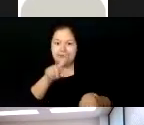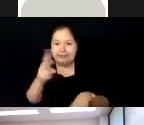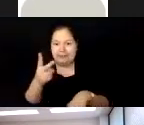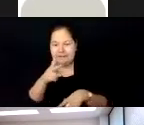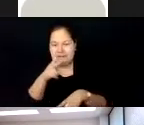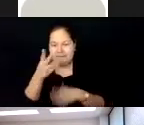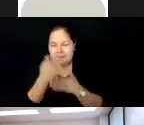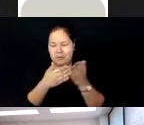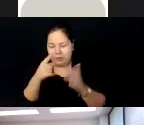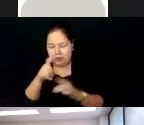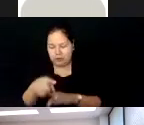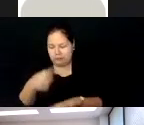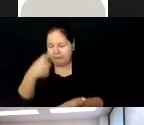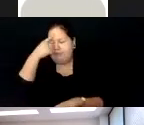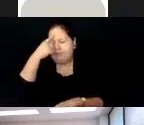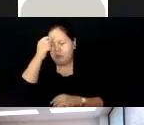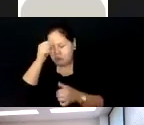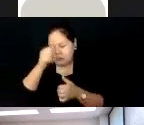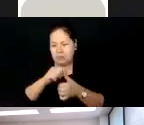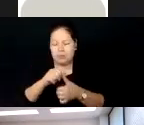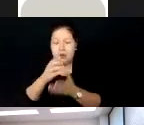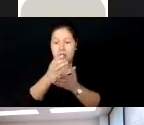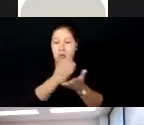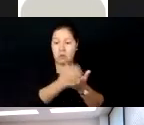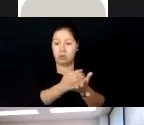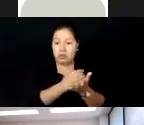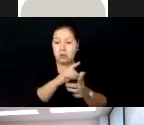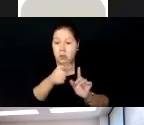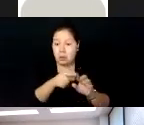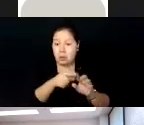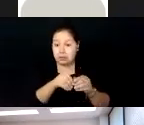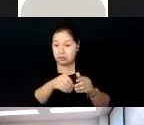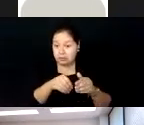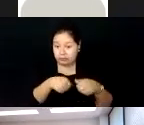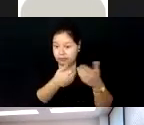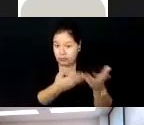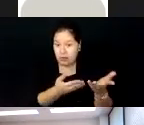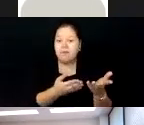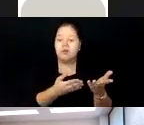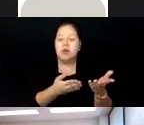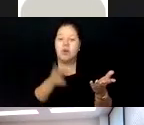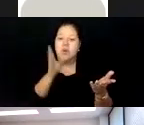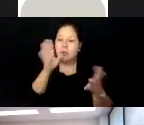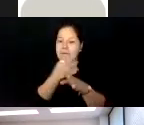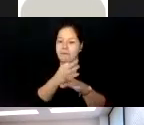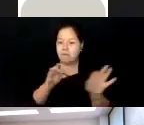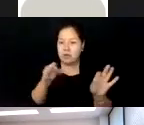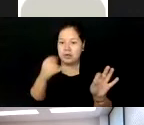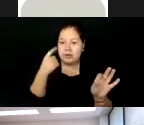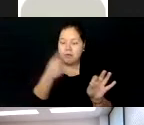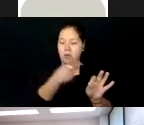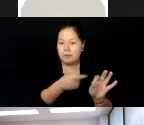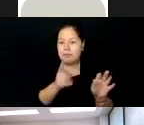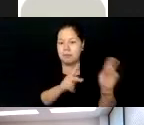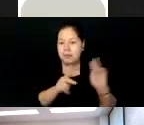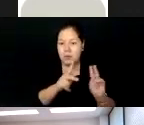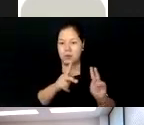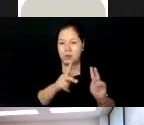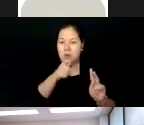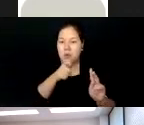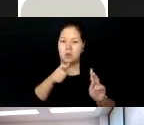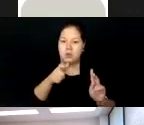remembered. The course, when it would be offered, it would be made freely available to folks. So folks wouldn't need